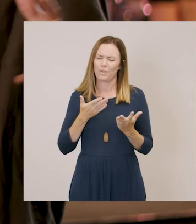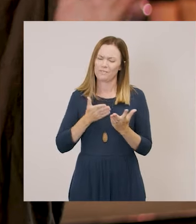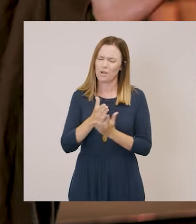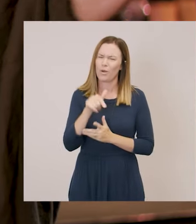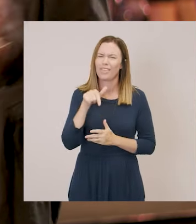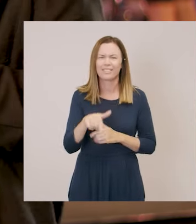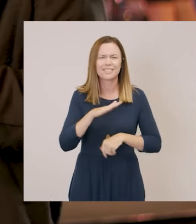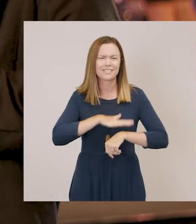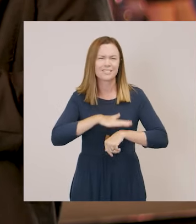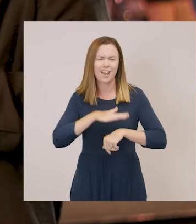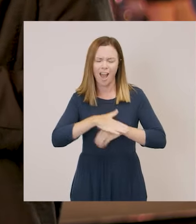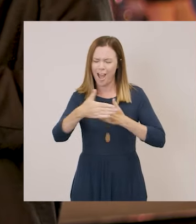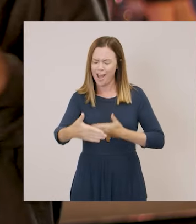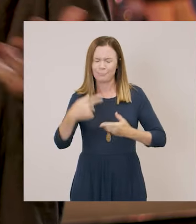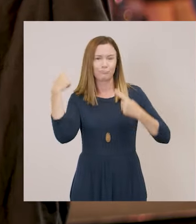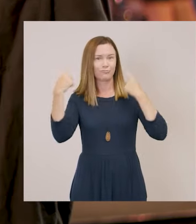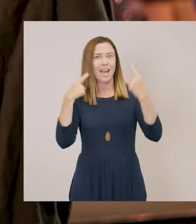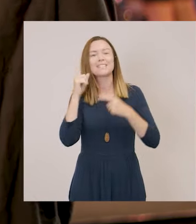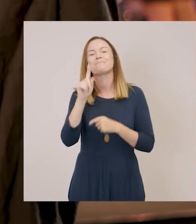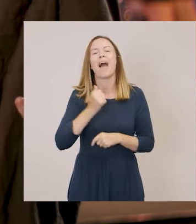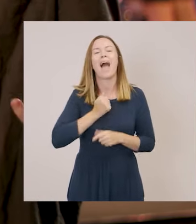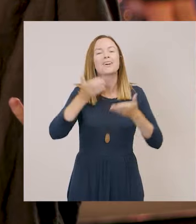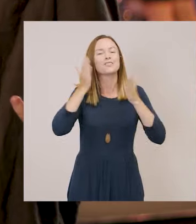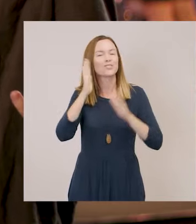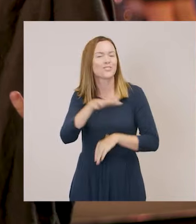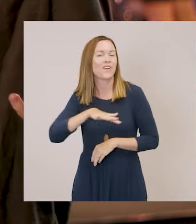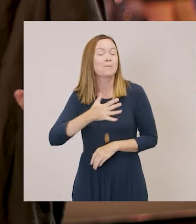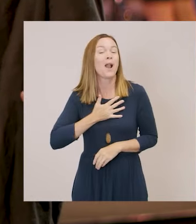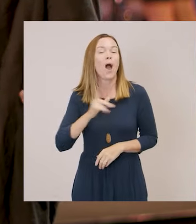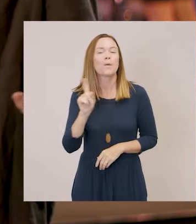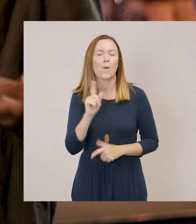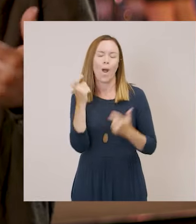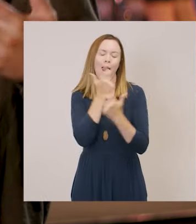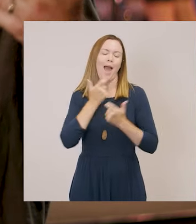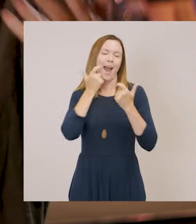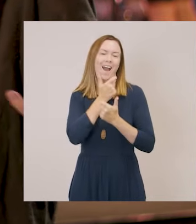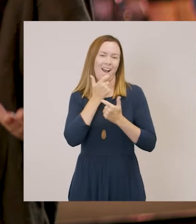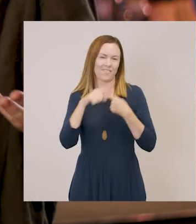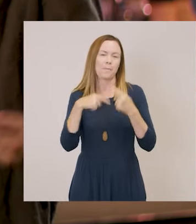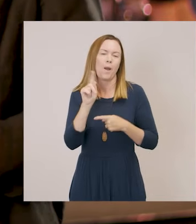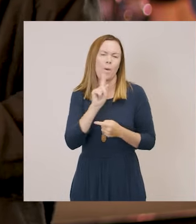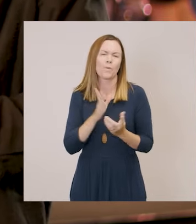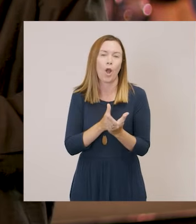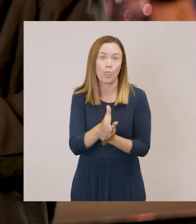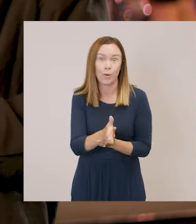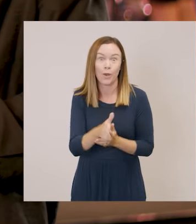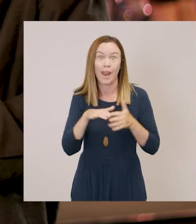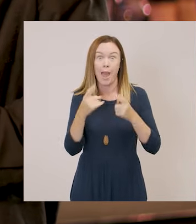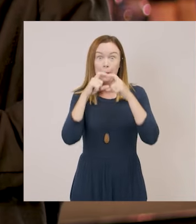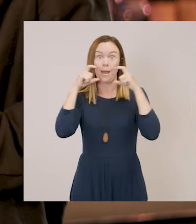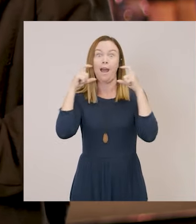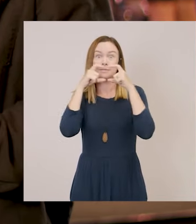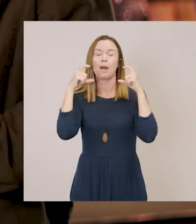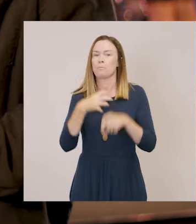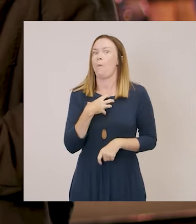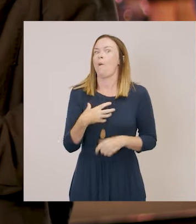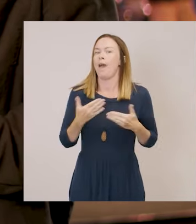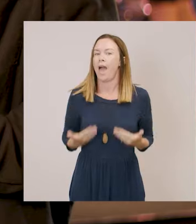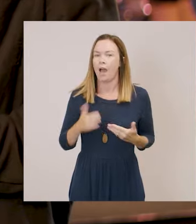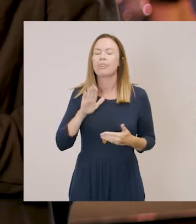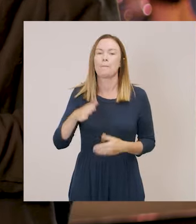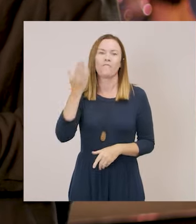been going through a crazy season, we love to laugh a bit in our church family about what we're going through. And we've had to wear masks now more than